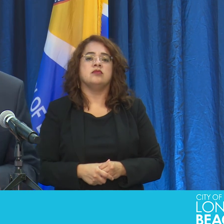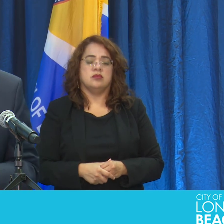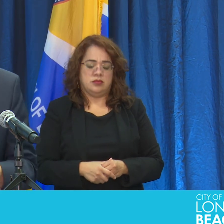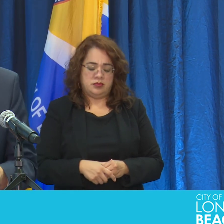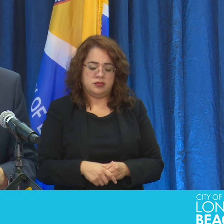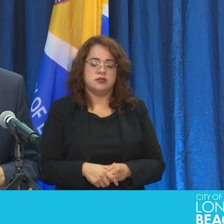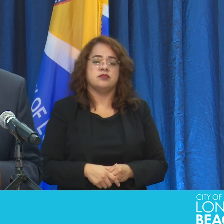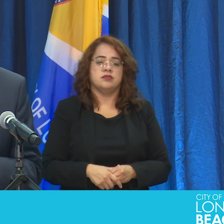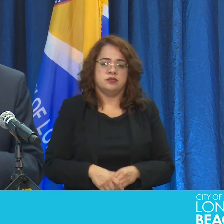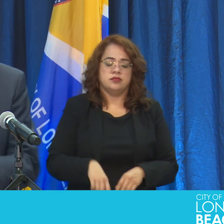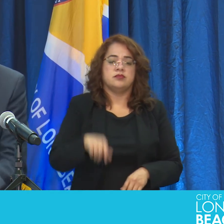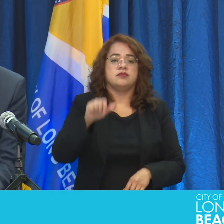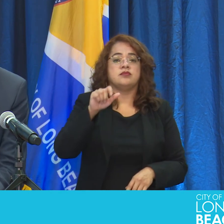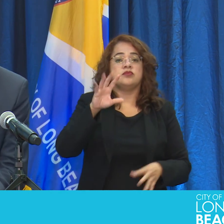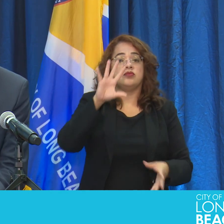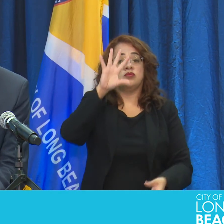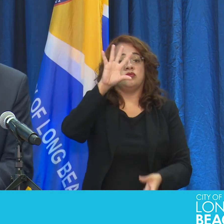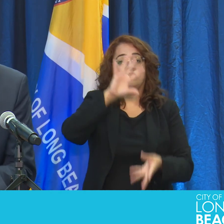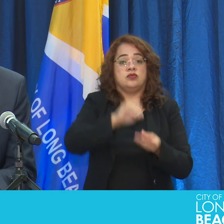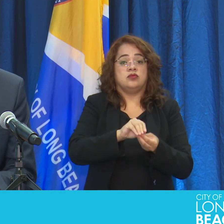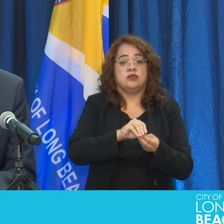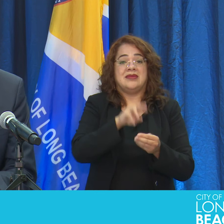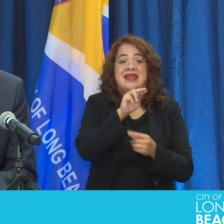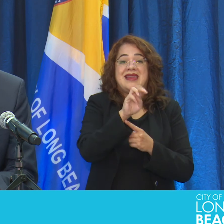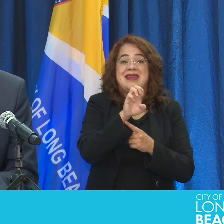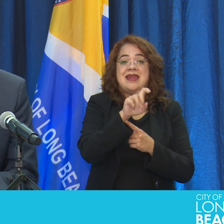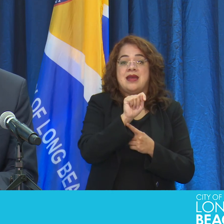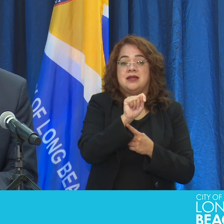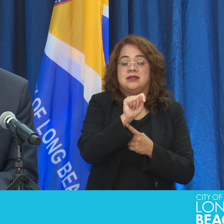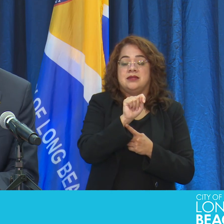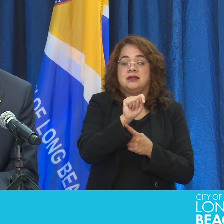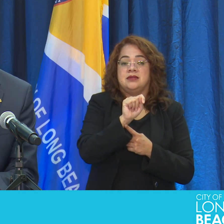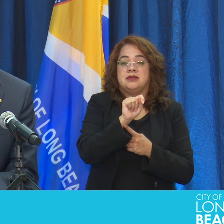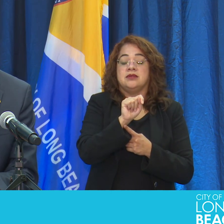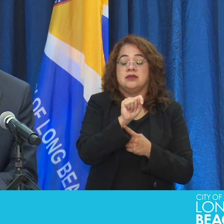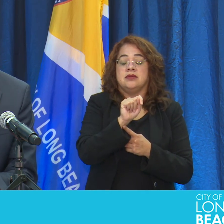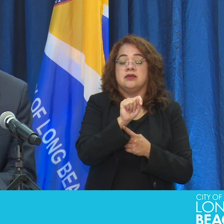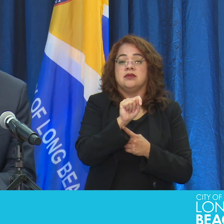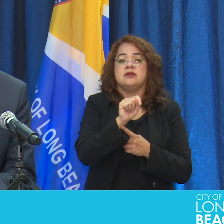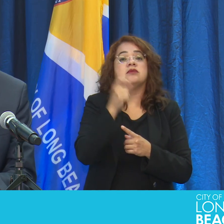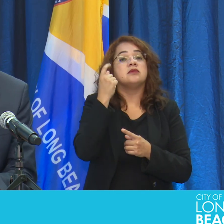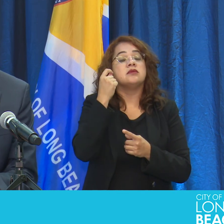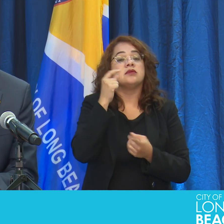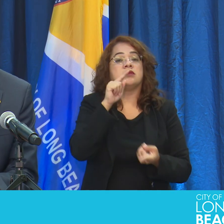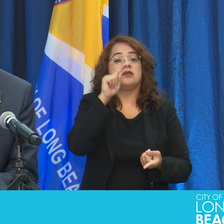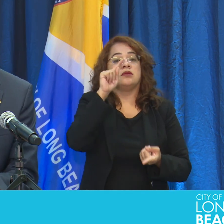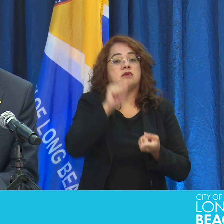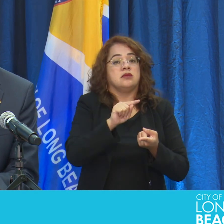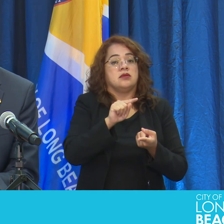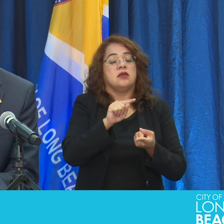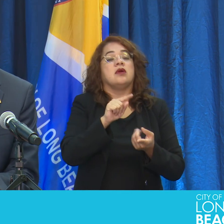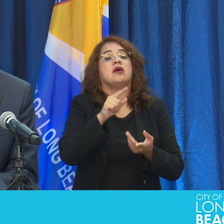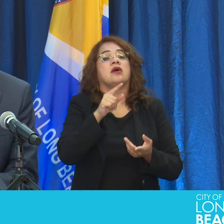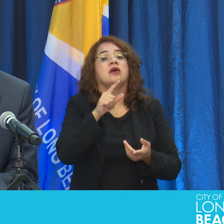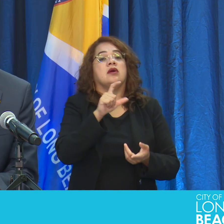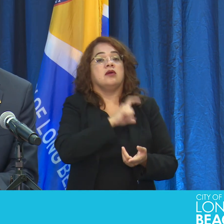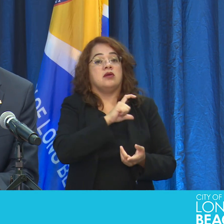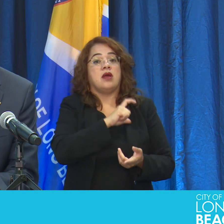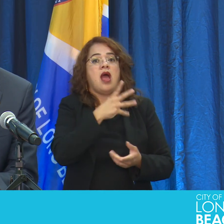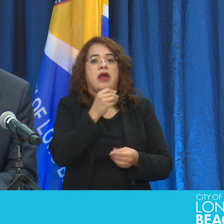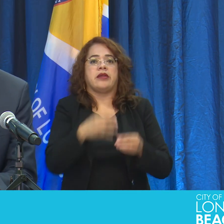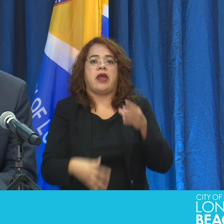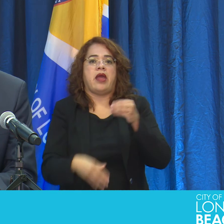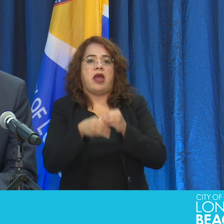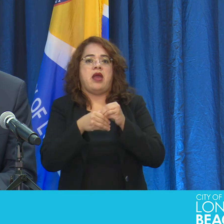Yes, so the total amount, the net amount, because not only are there reductions in the police department, but they also are adding. There's a